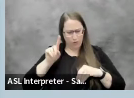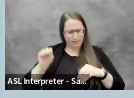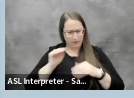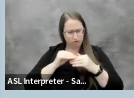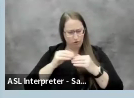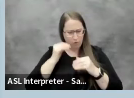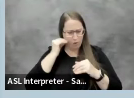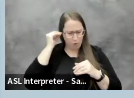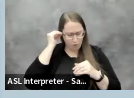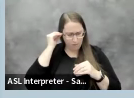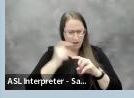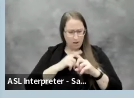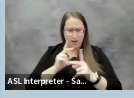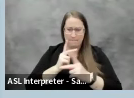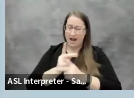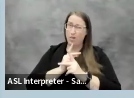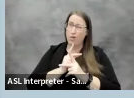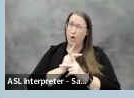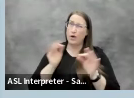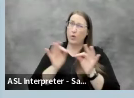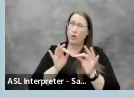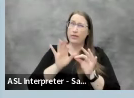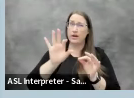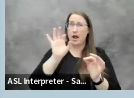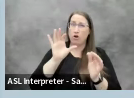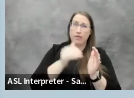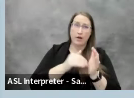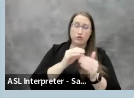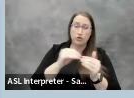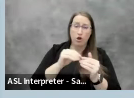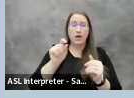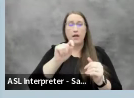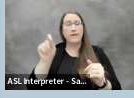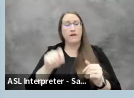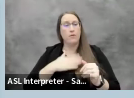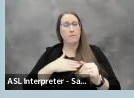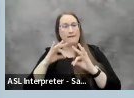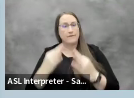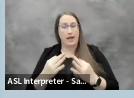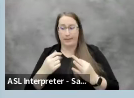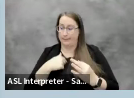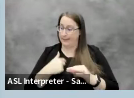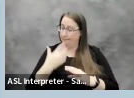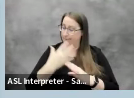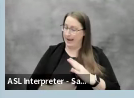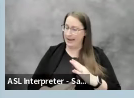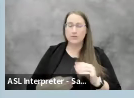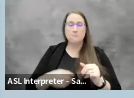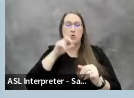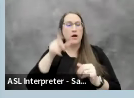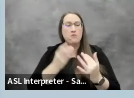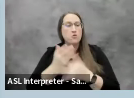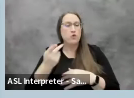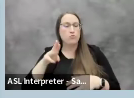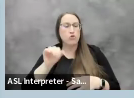but my loan against it is $900,000. Therefore, my family, upon my passing, would not need to go through